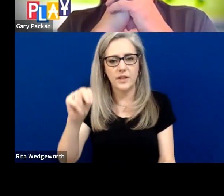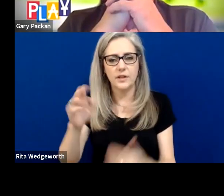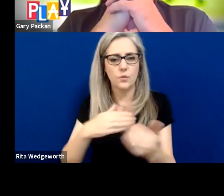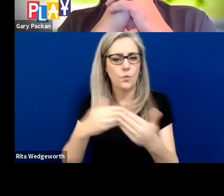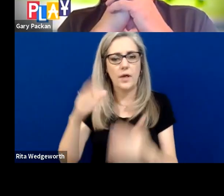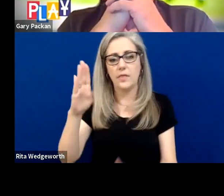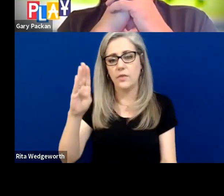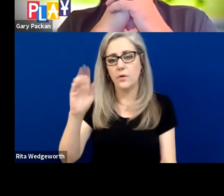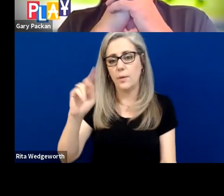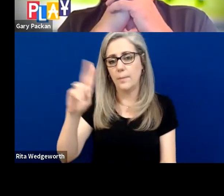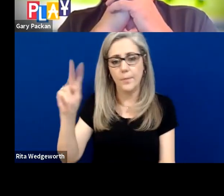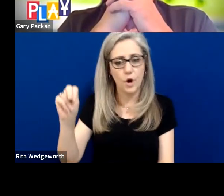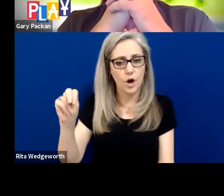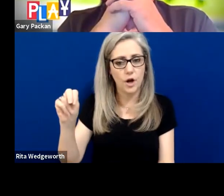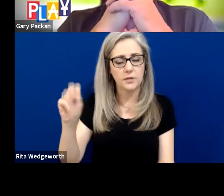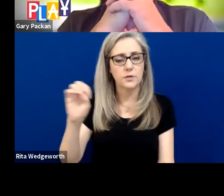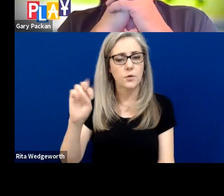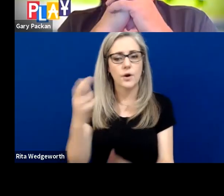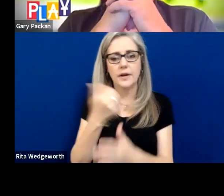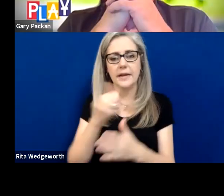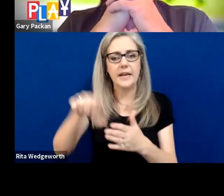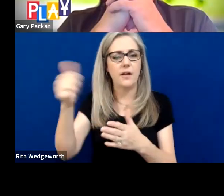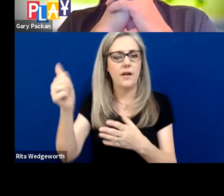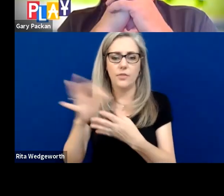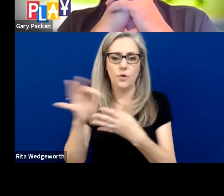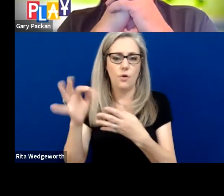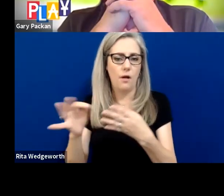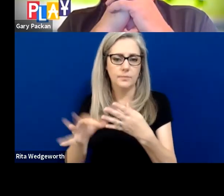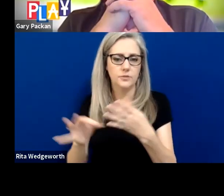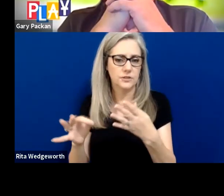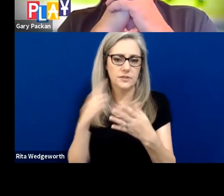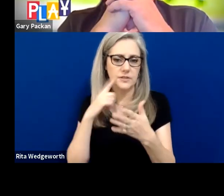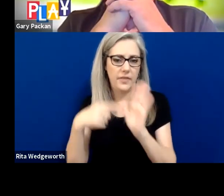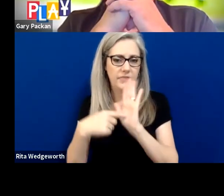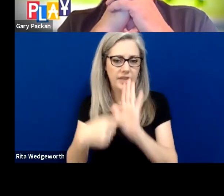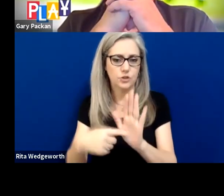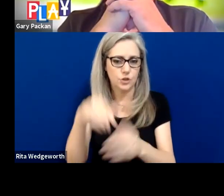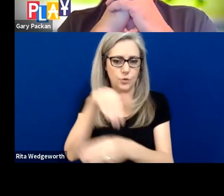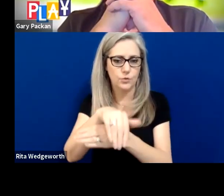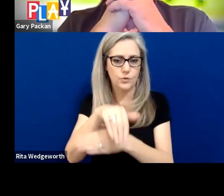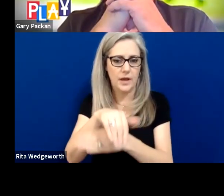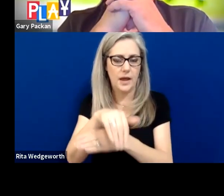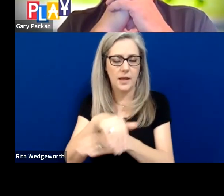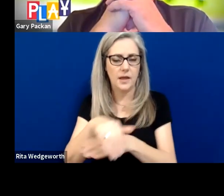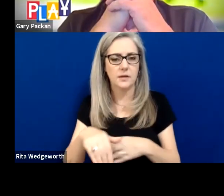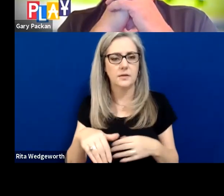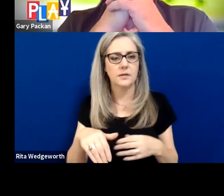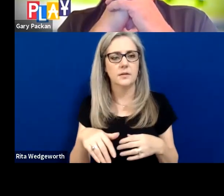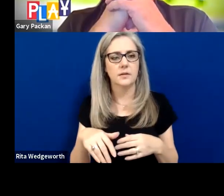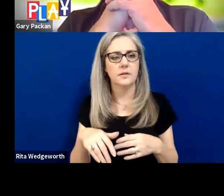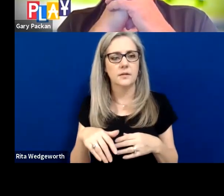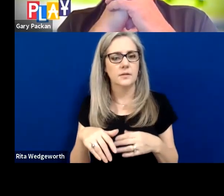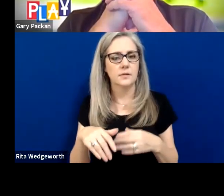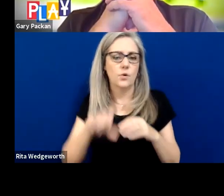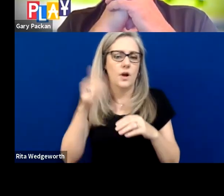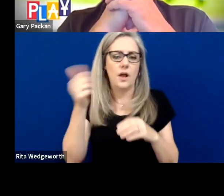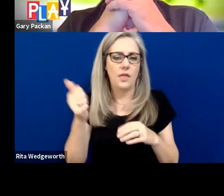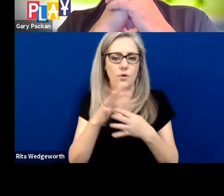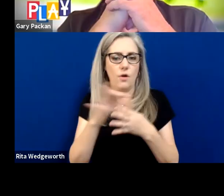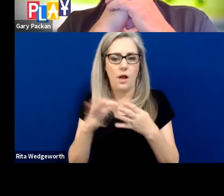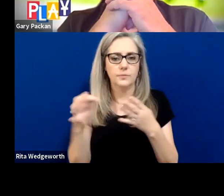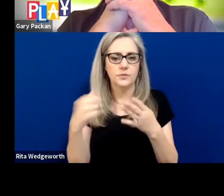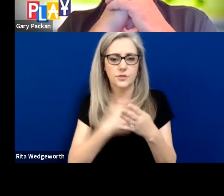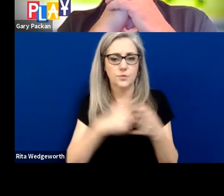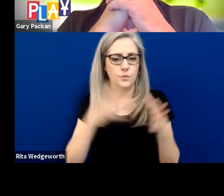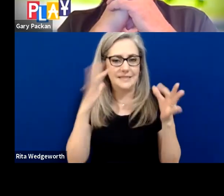barn or any other of the options that Valley Quest showed tonight, or any other options that we come up with between now and the time